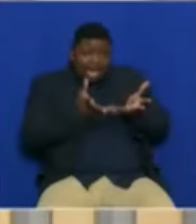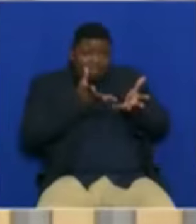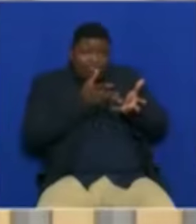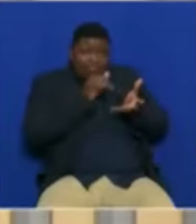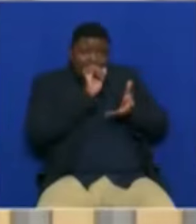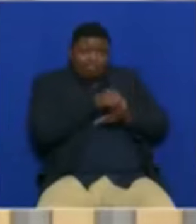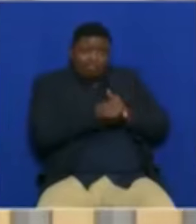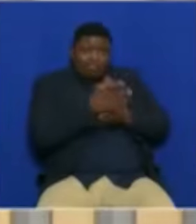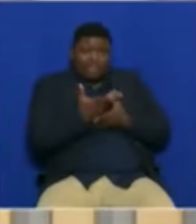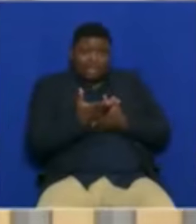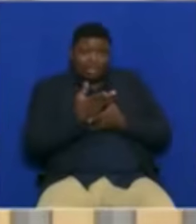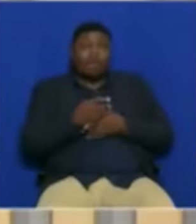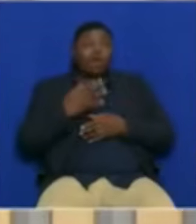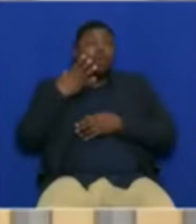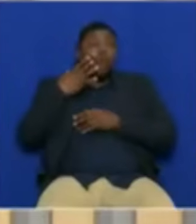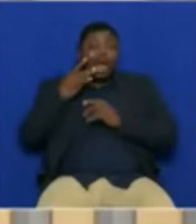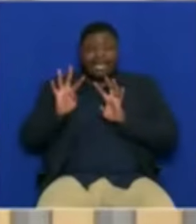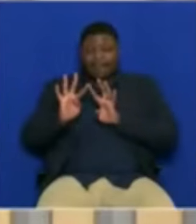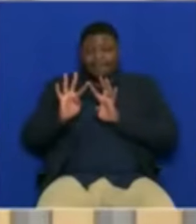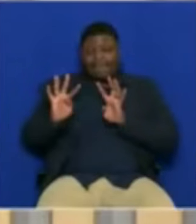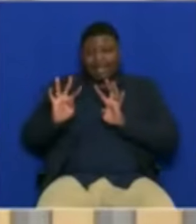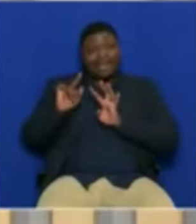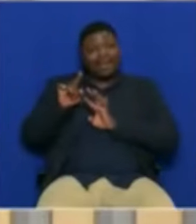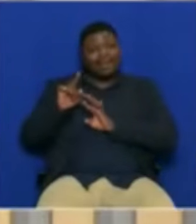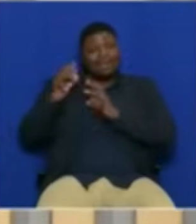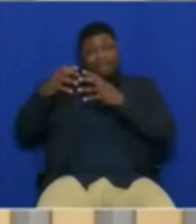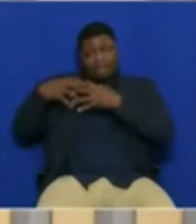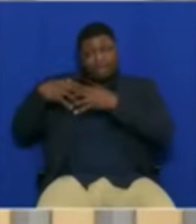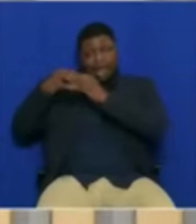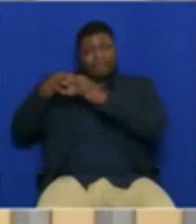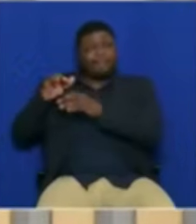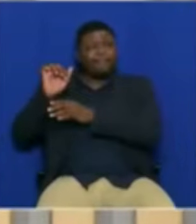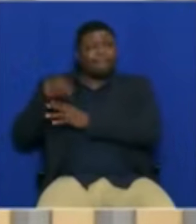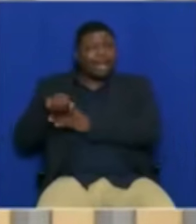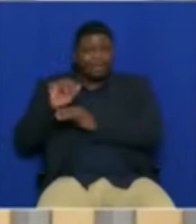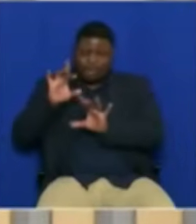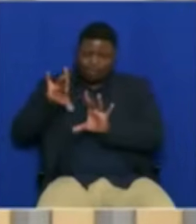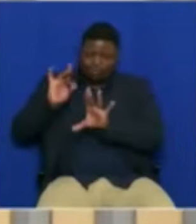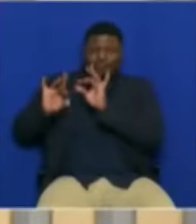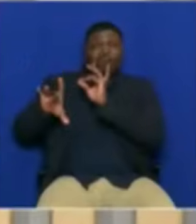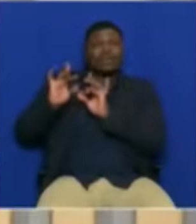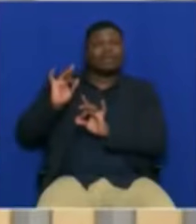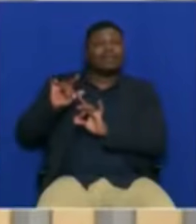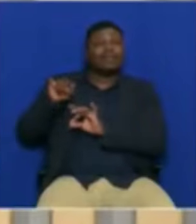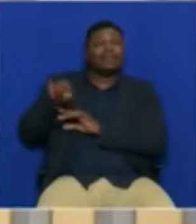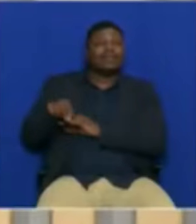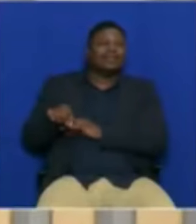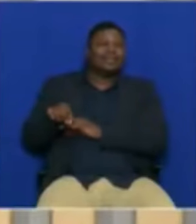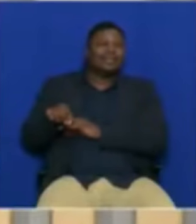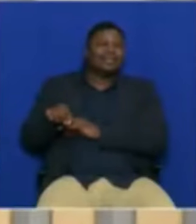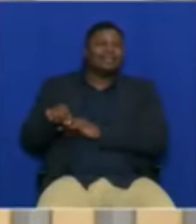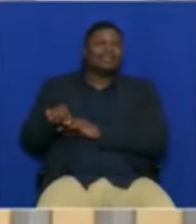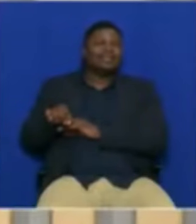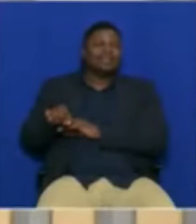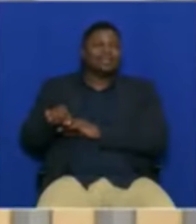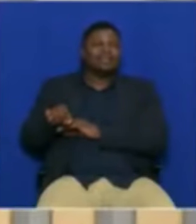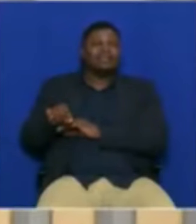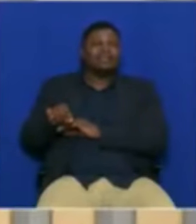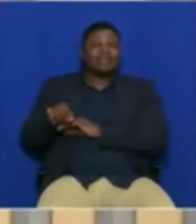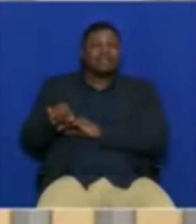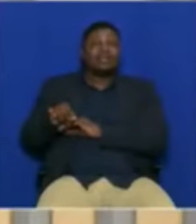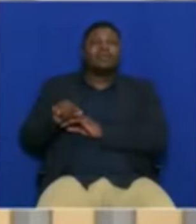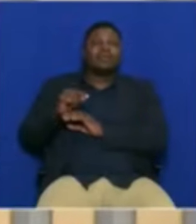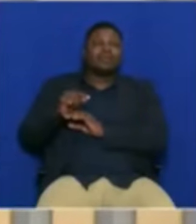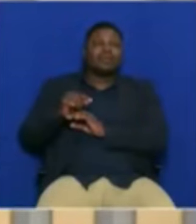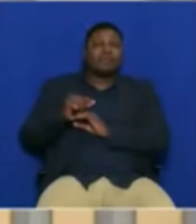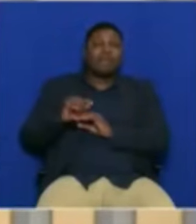saying to you is this, is that when the panel that was chosen, and I'm sticking on there, not on the